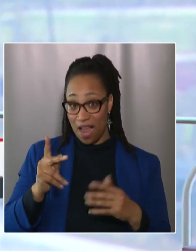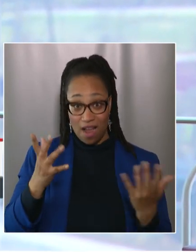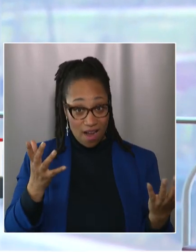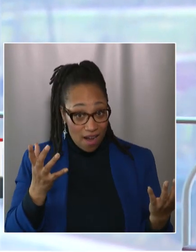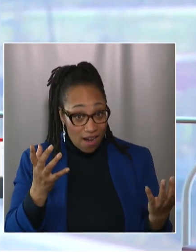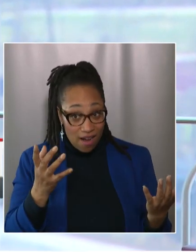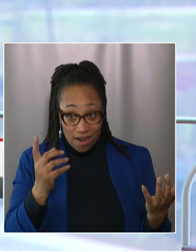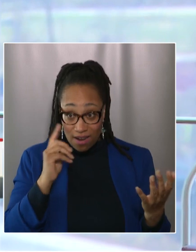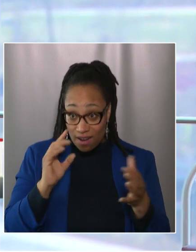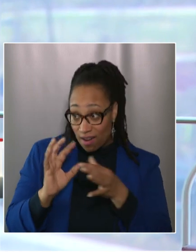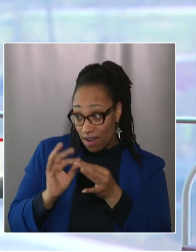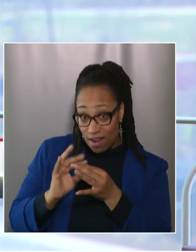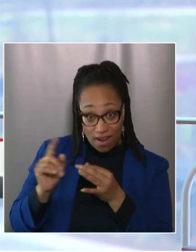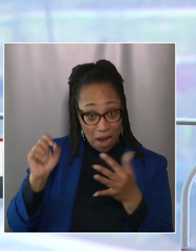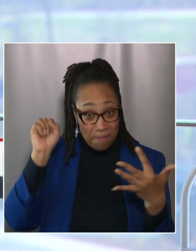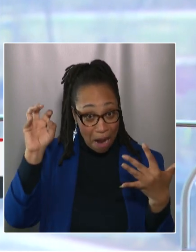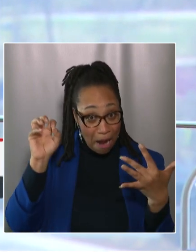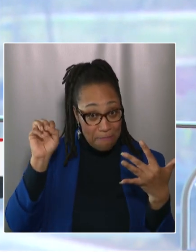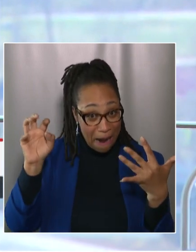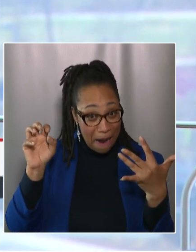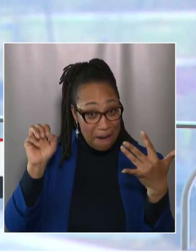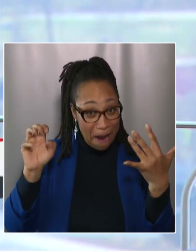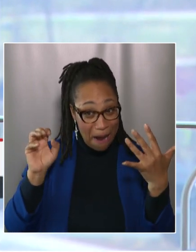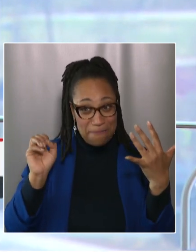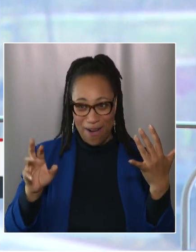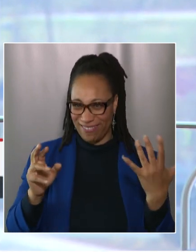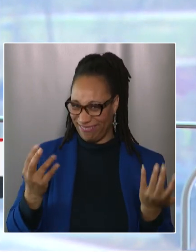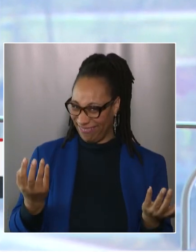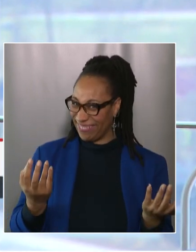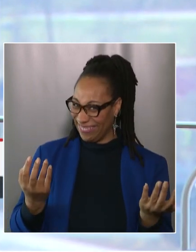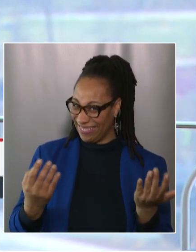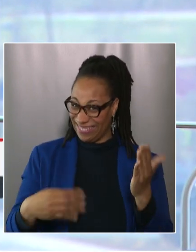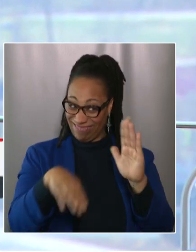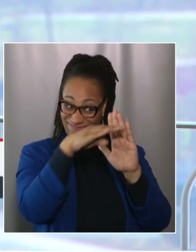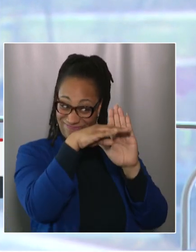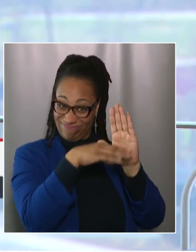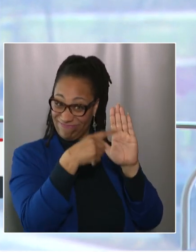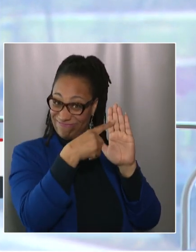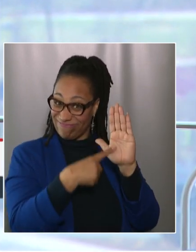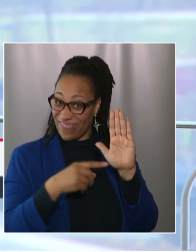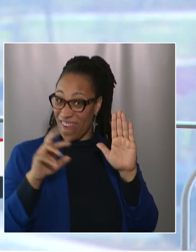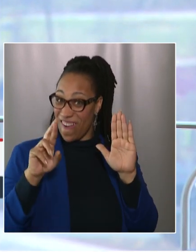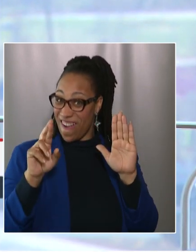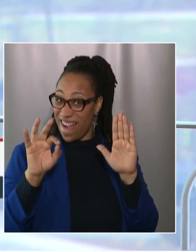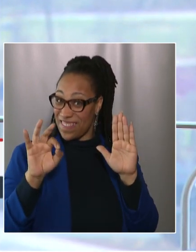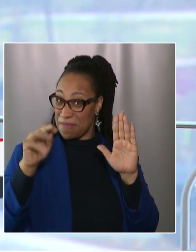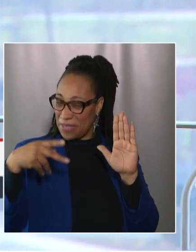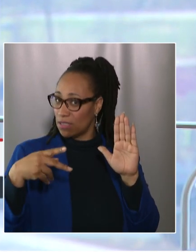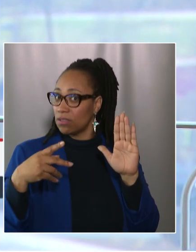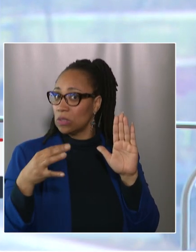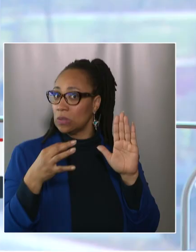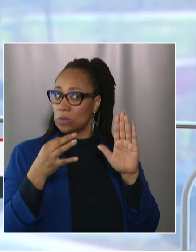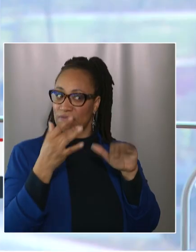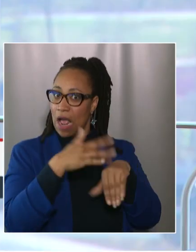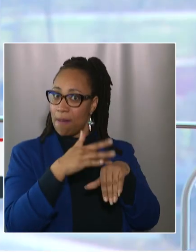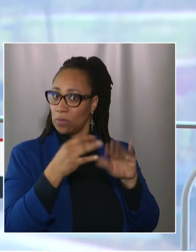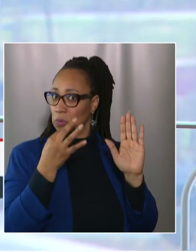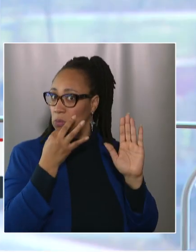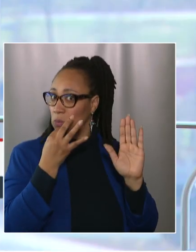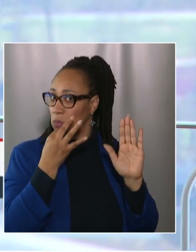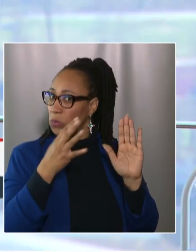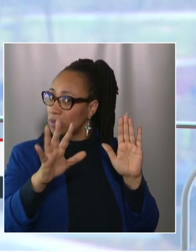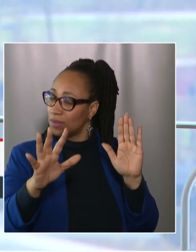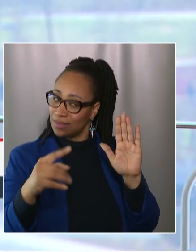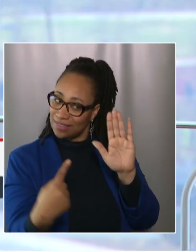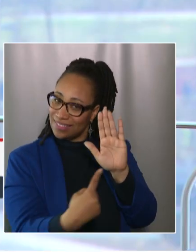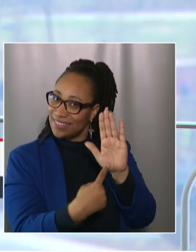available now and others that will be available soon. We want to take a moment to talk about what we've delivered together over the